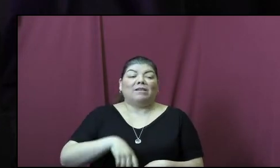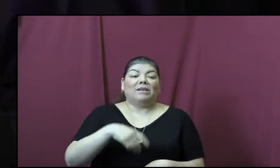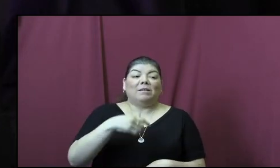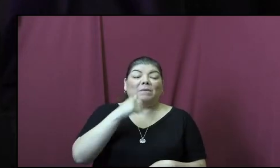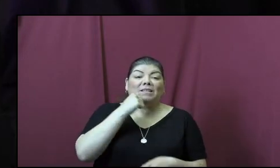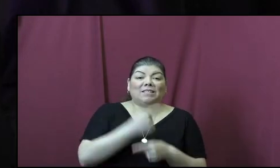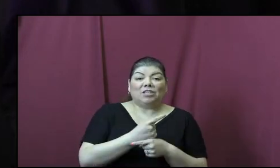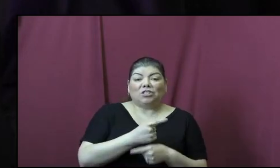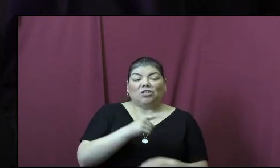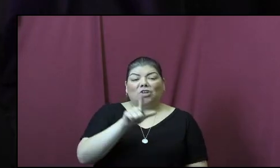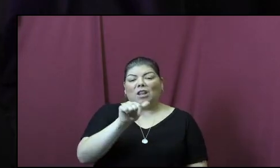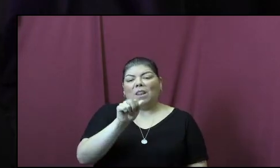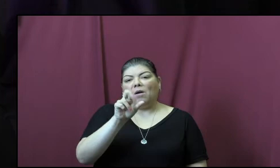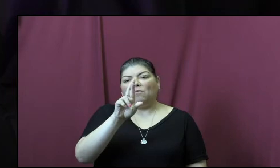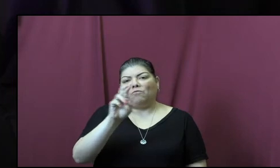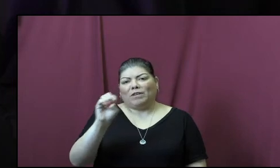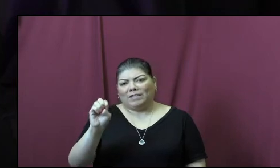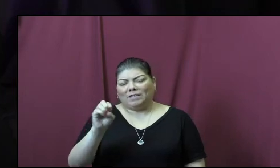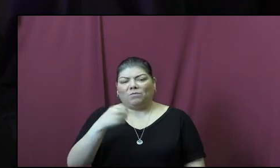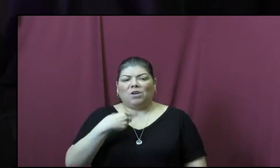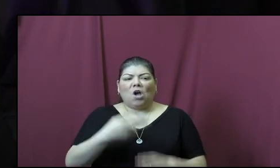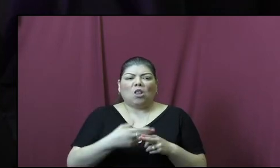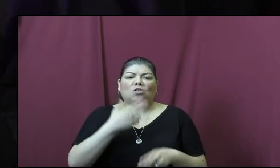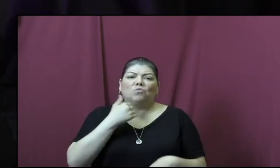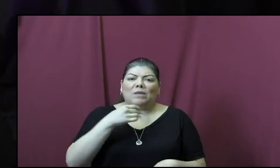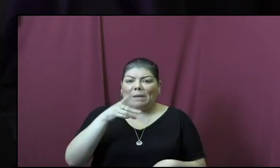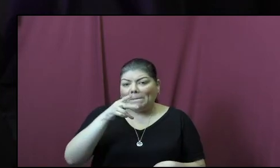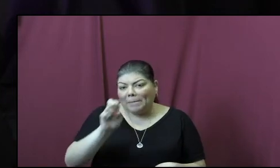we call her Reese Cup or Sweet Pea.